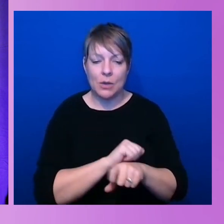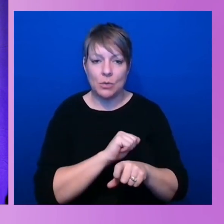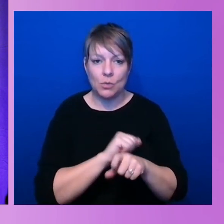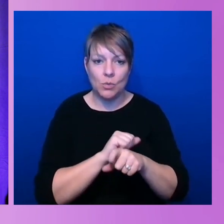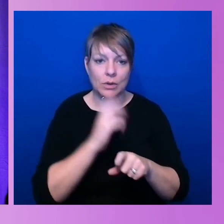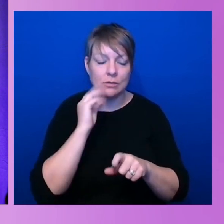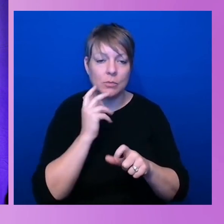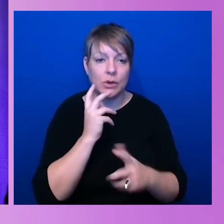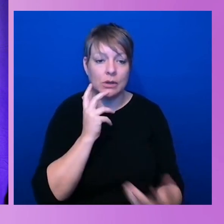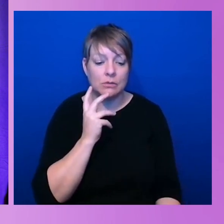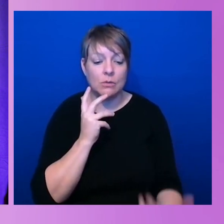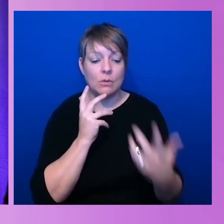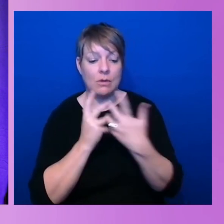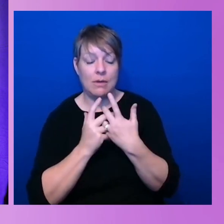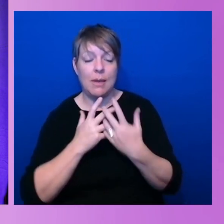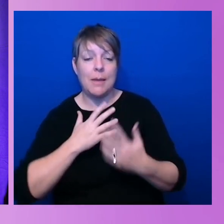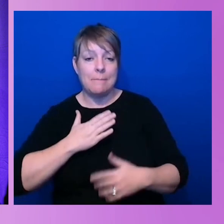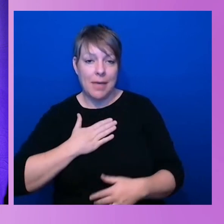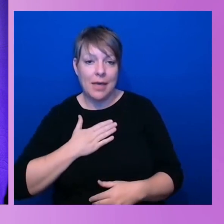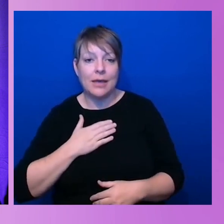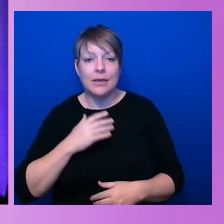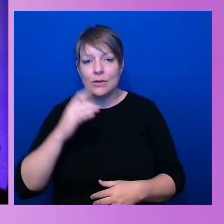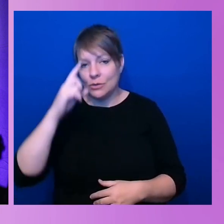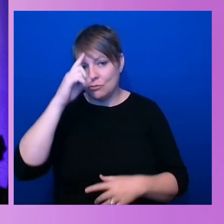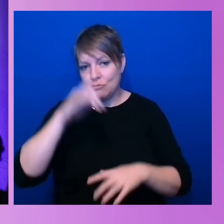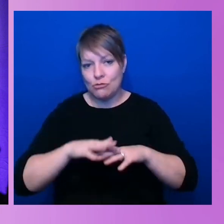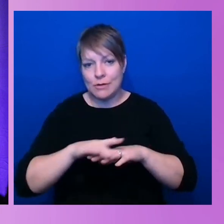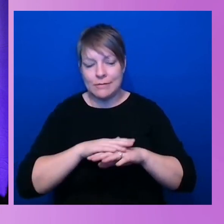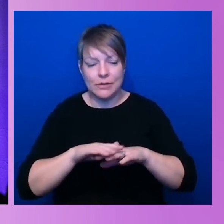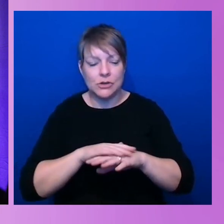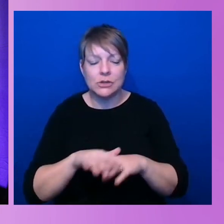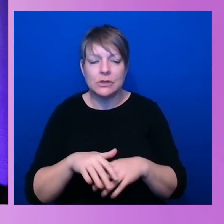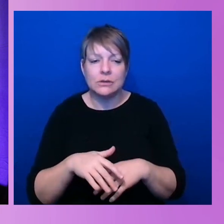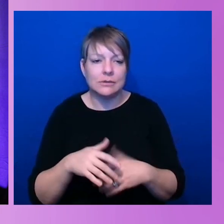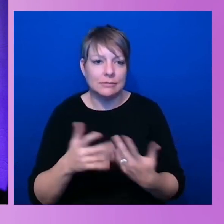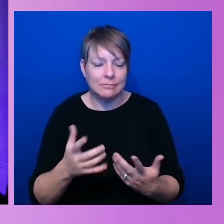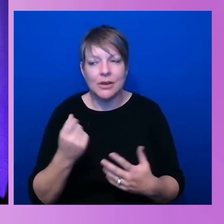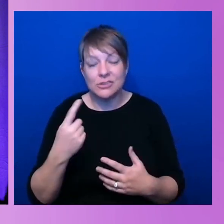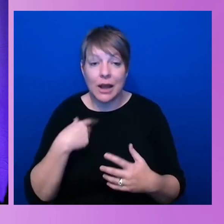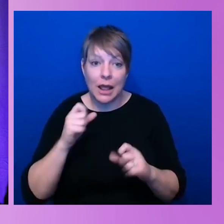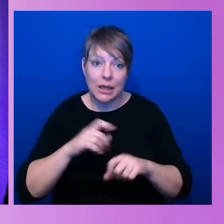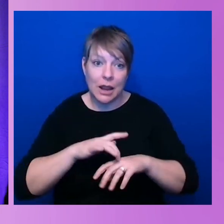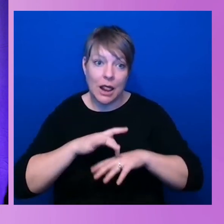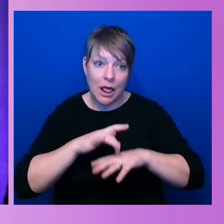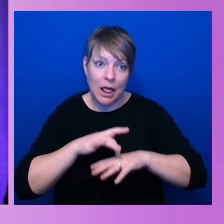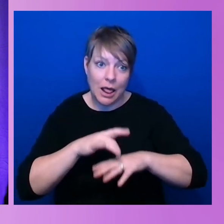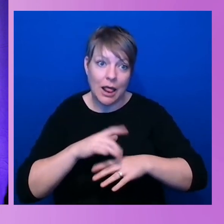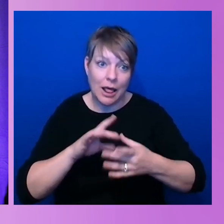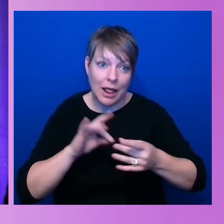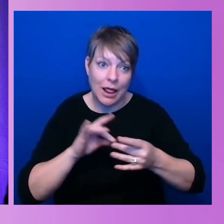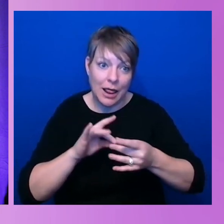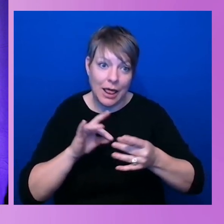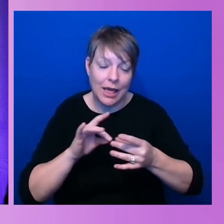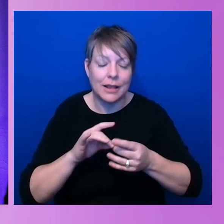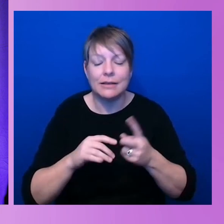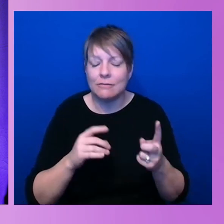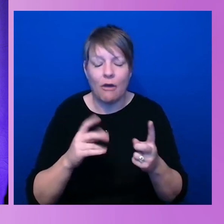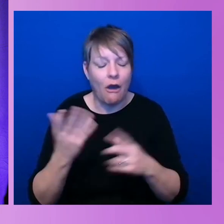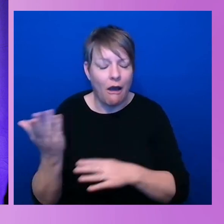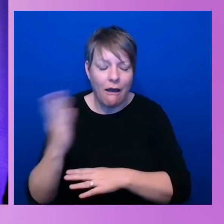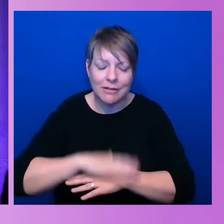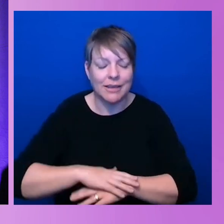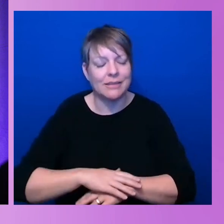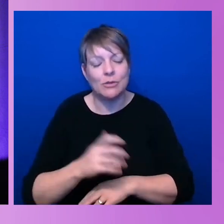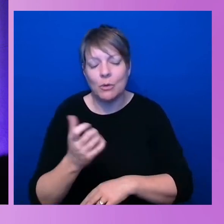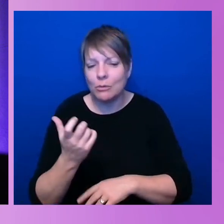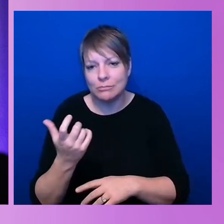neurotype. I could talk about this topic all day long if you let me. Trust me, all my coworkers will tell you. So feel free to come and find me